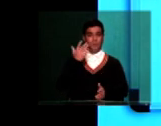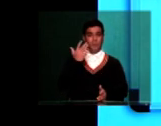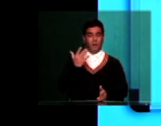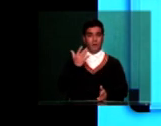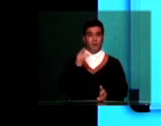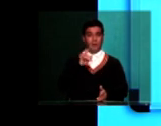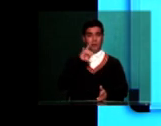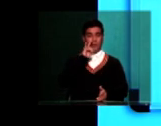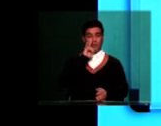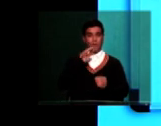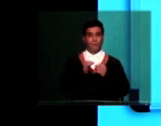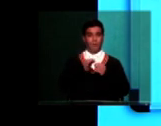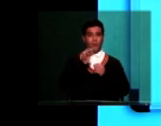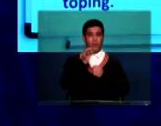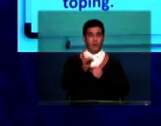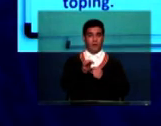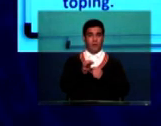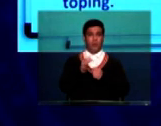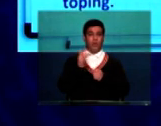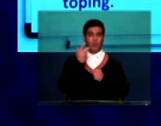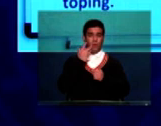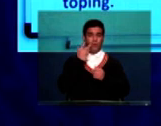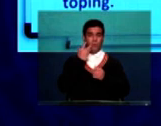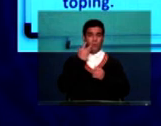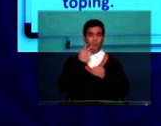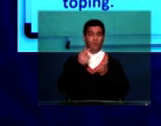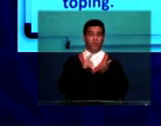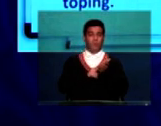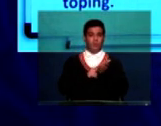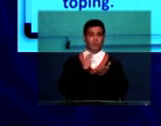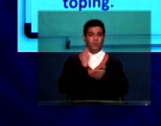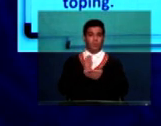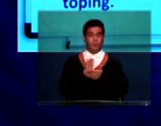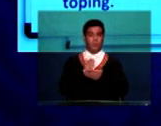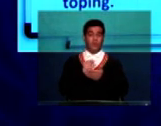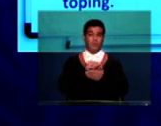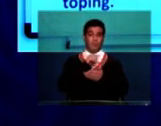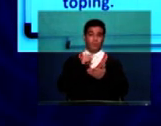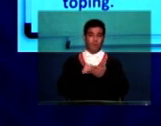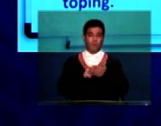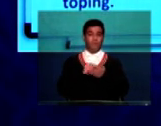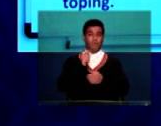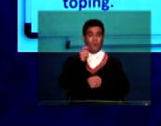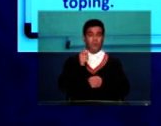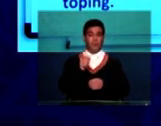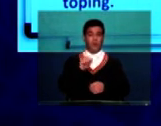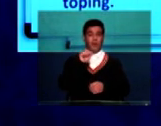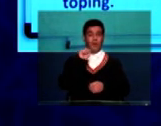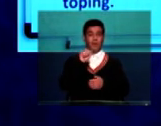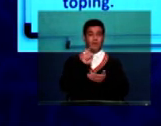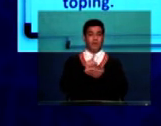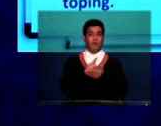esa Samarqand viloyatida doimiy ro'yxatdan o'tgan. Savolimiz quyidagicha: A